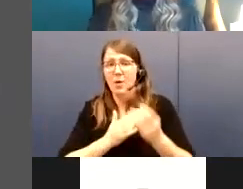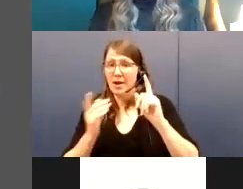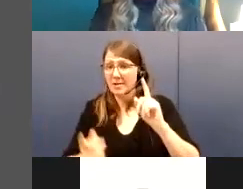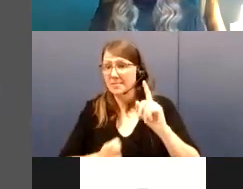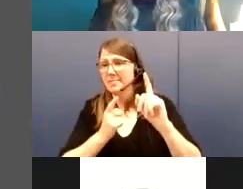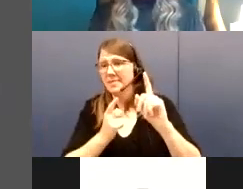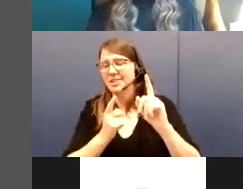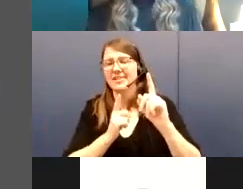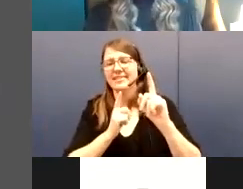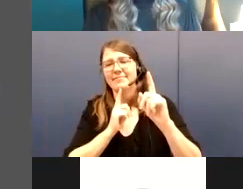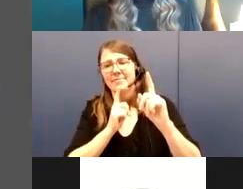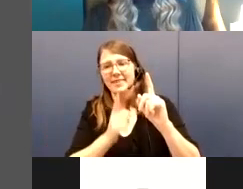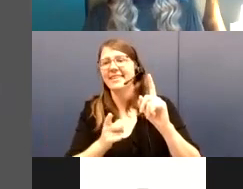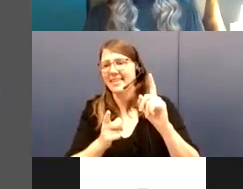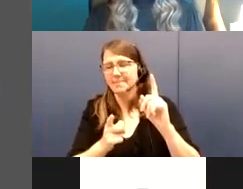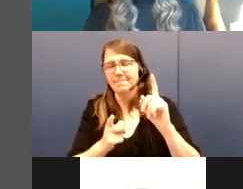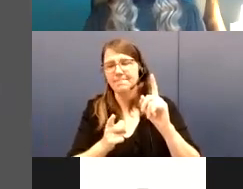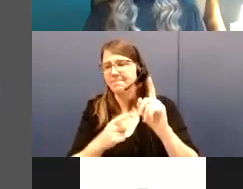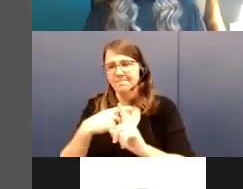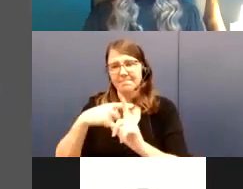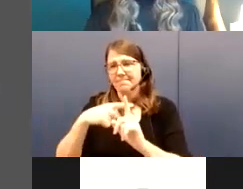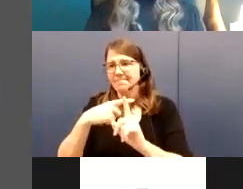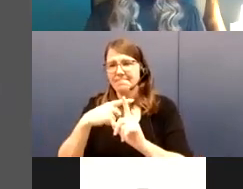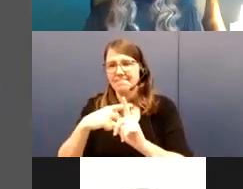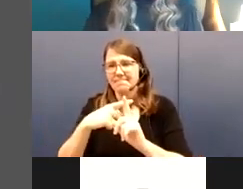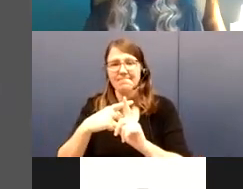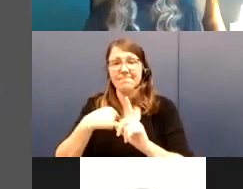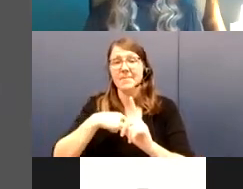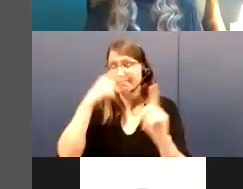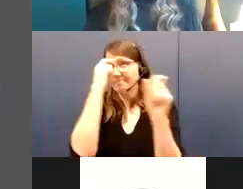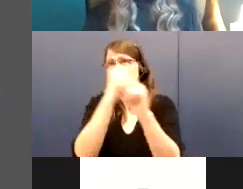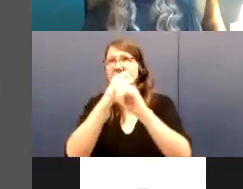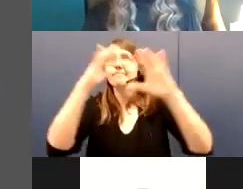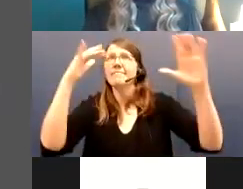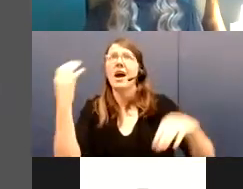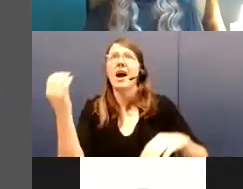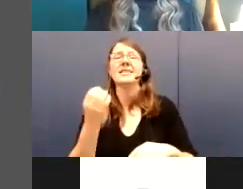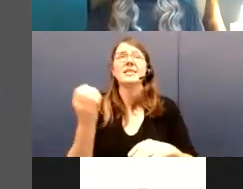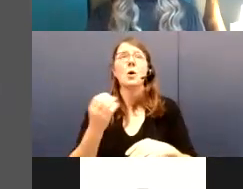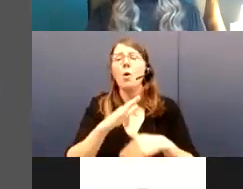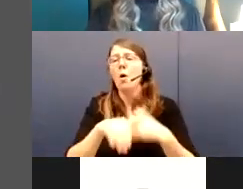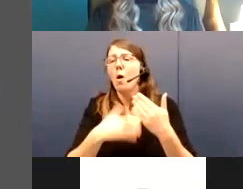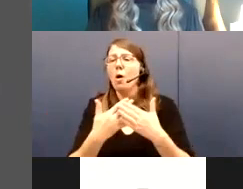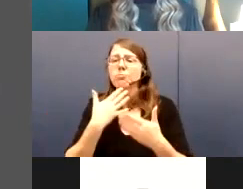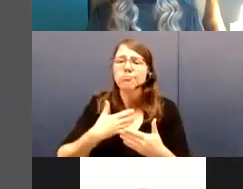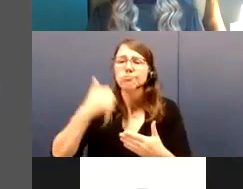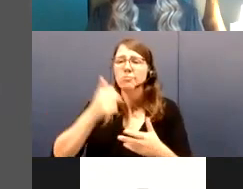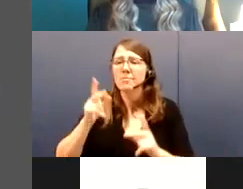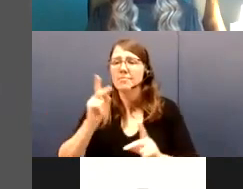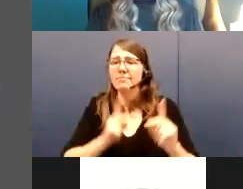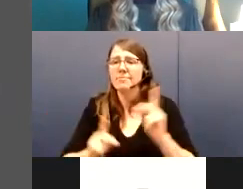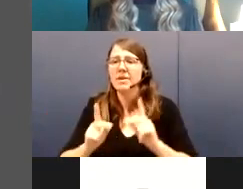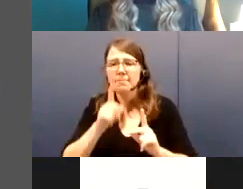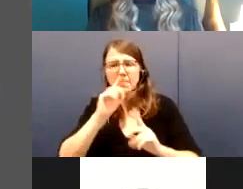at Elder Abuse Prevention Ontario. We envision an Ontario where all seniors are free from abuse, have a